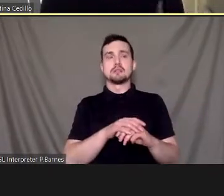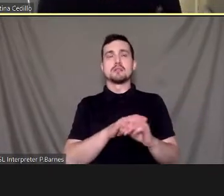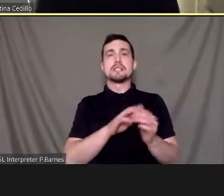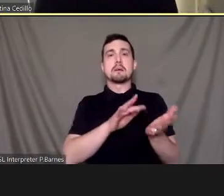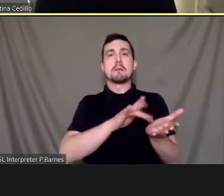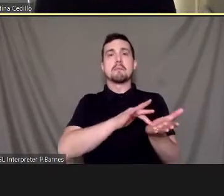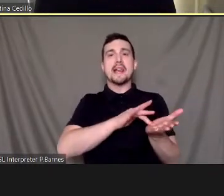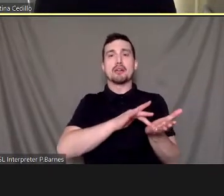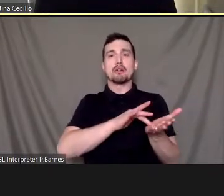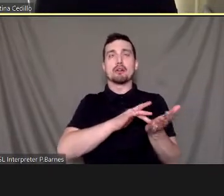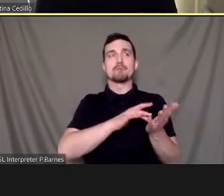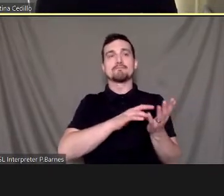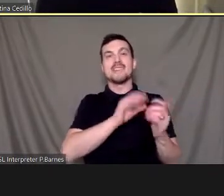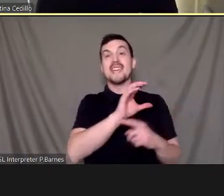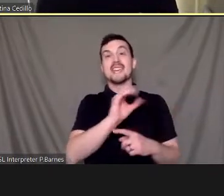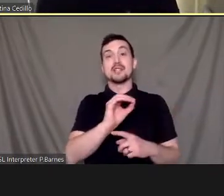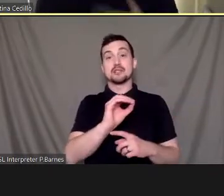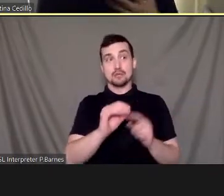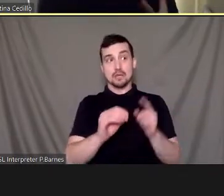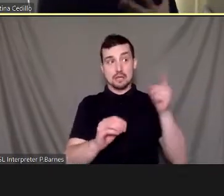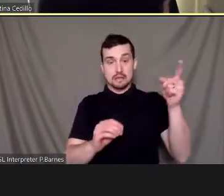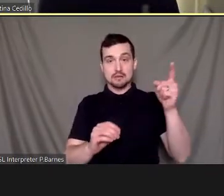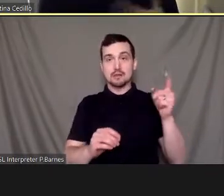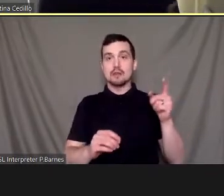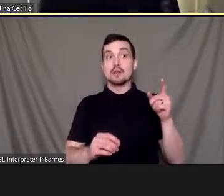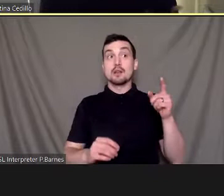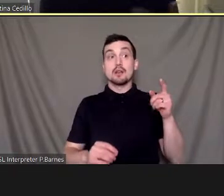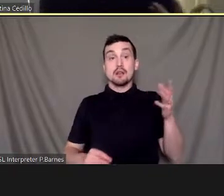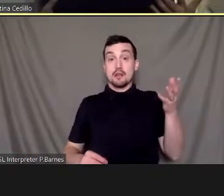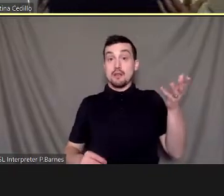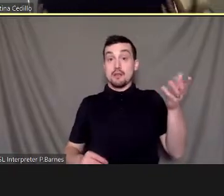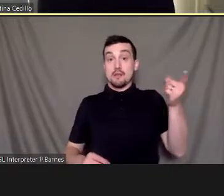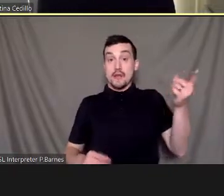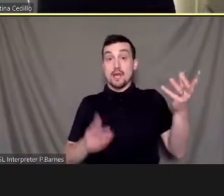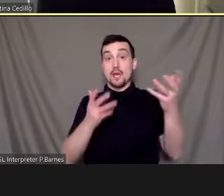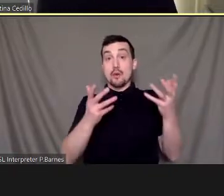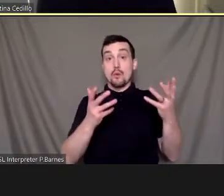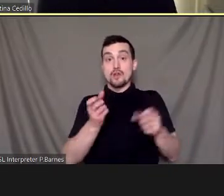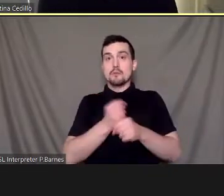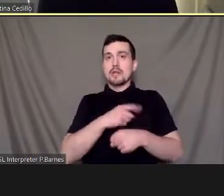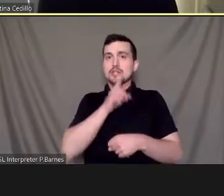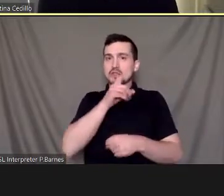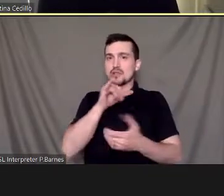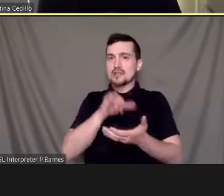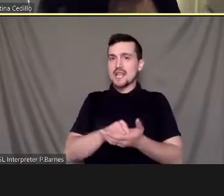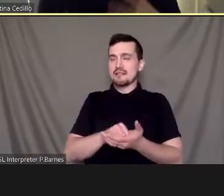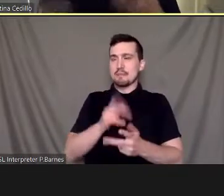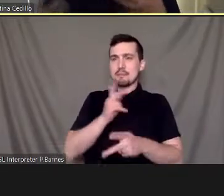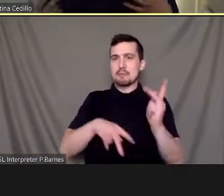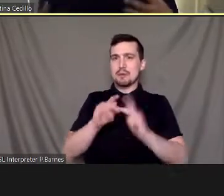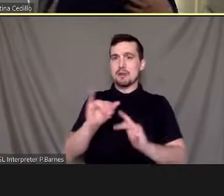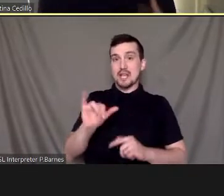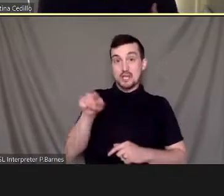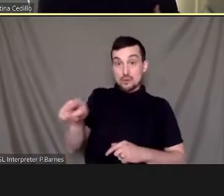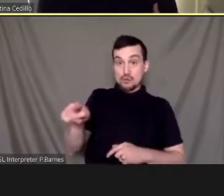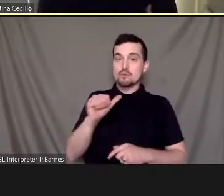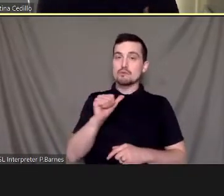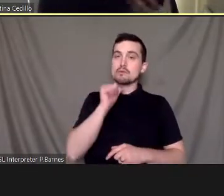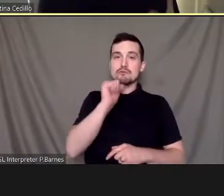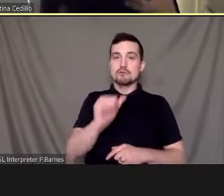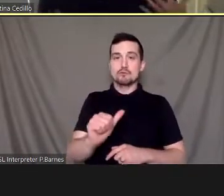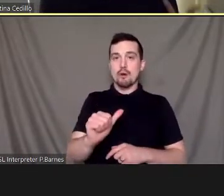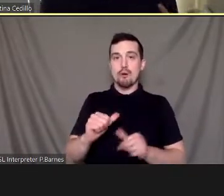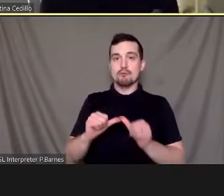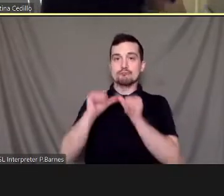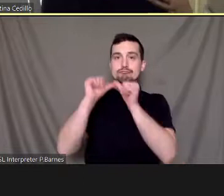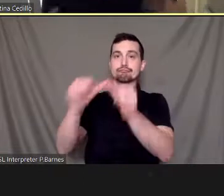we can call it that, is out to ensure that people like you do not exist? What can we do to